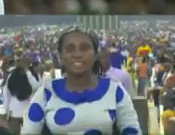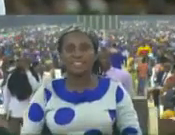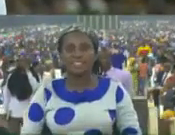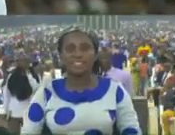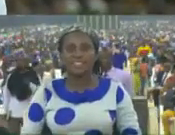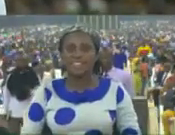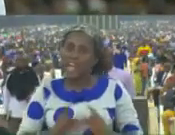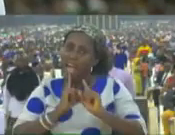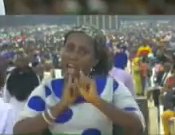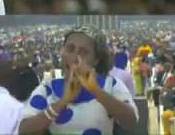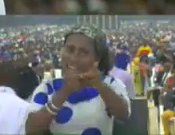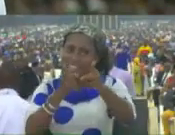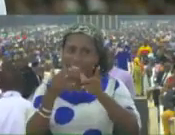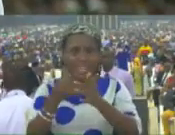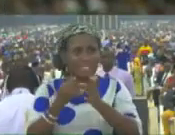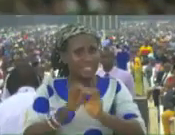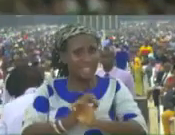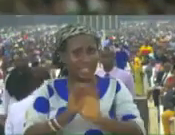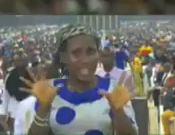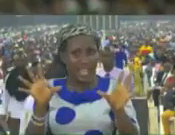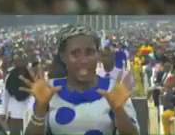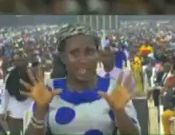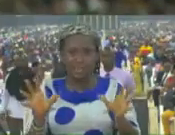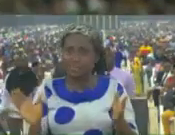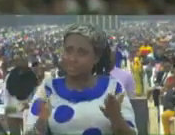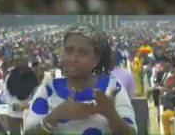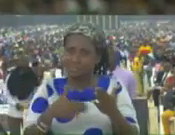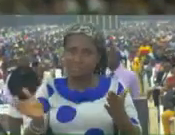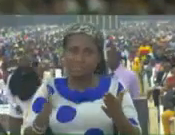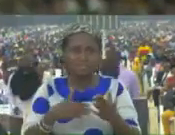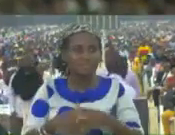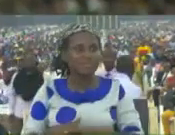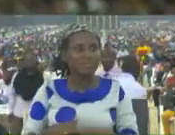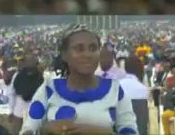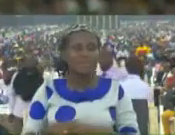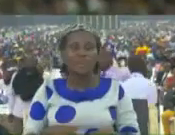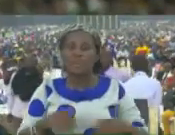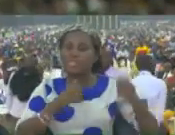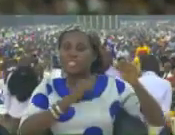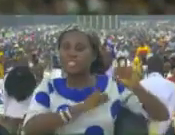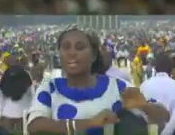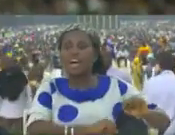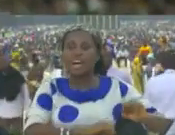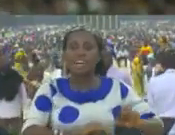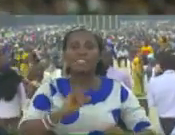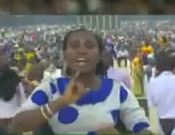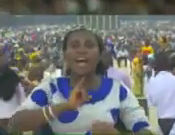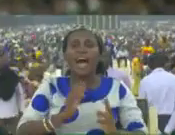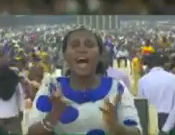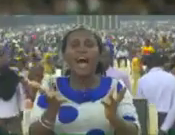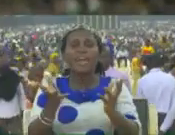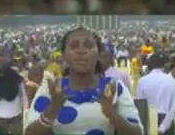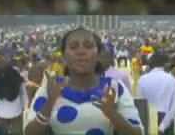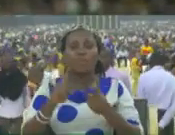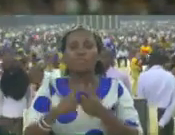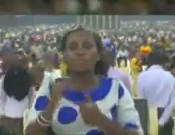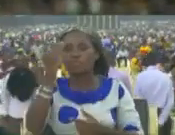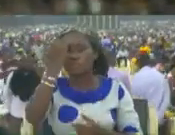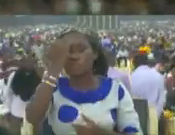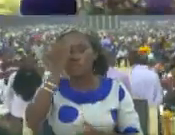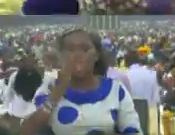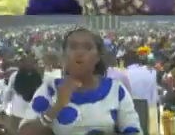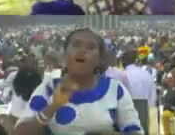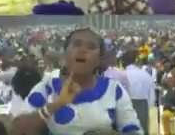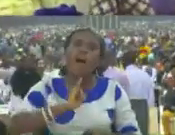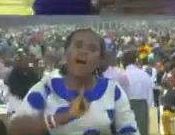answered that question very clearly tonight. Who is on the Lord's side? I want to